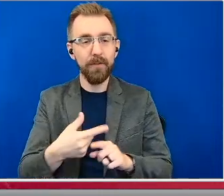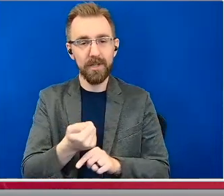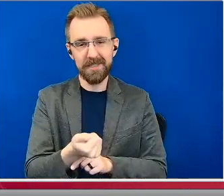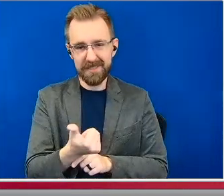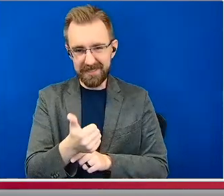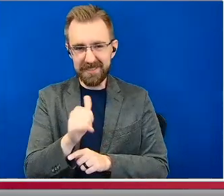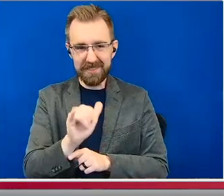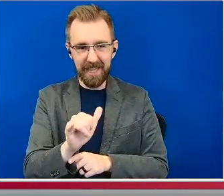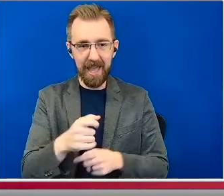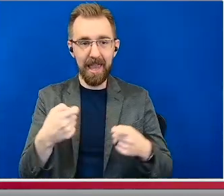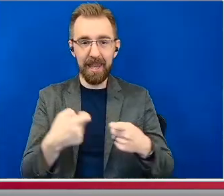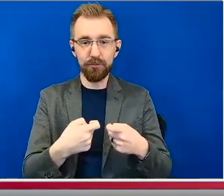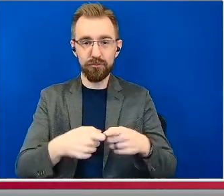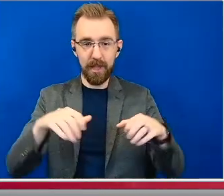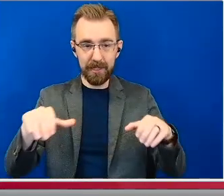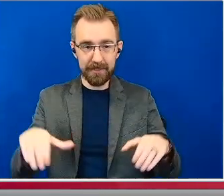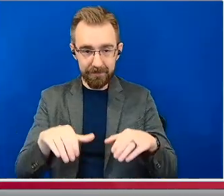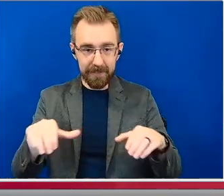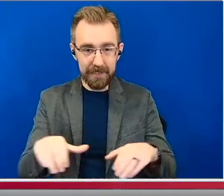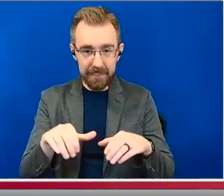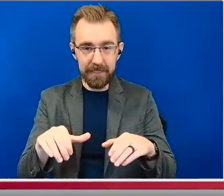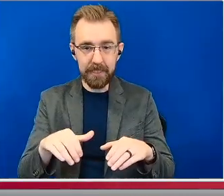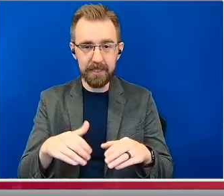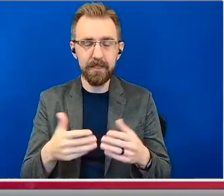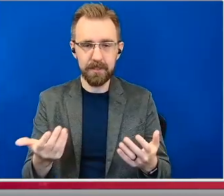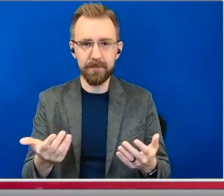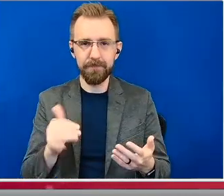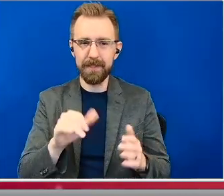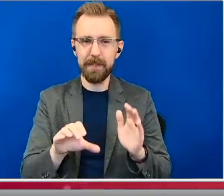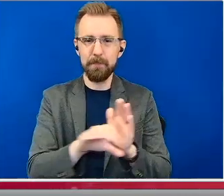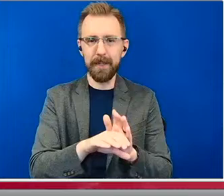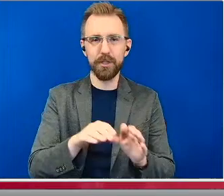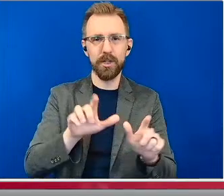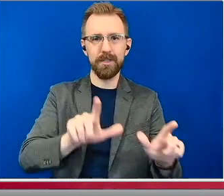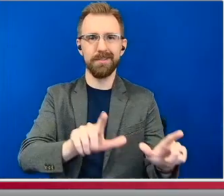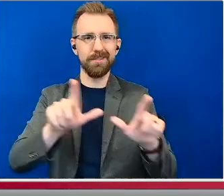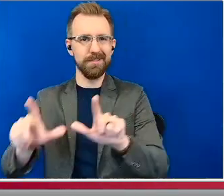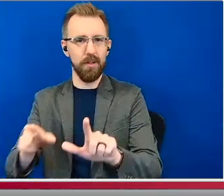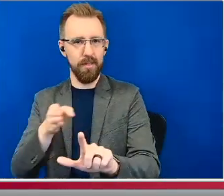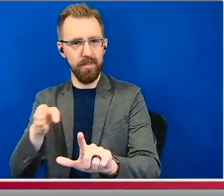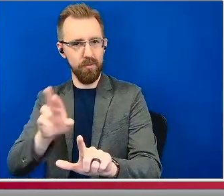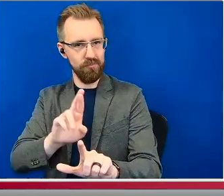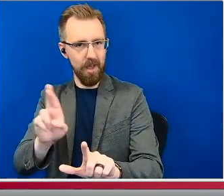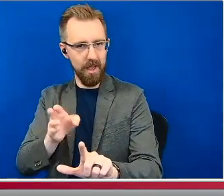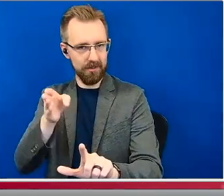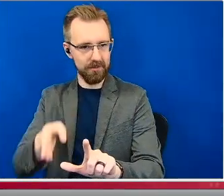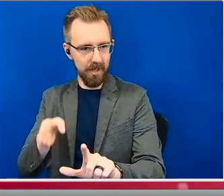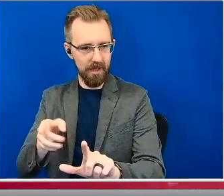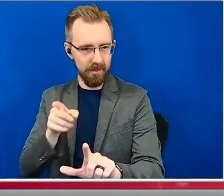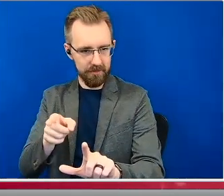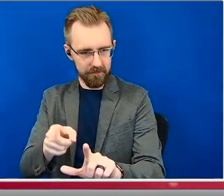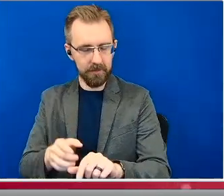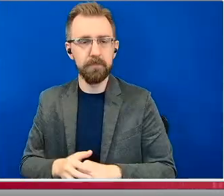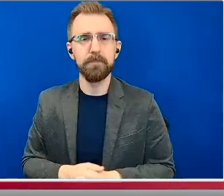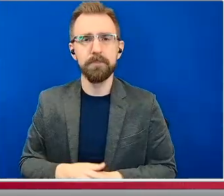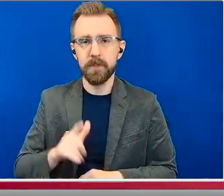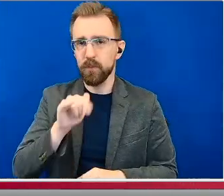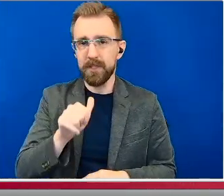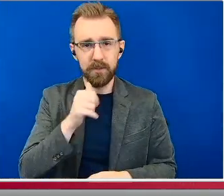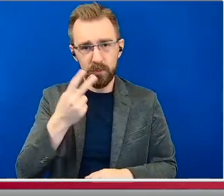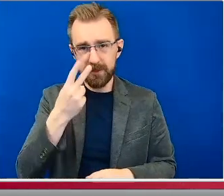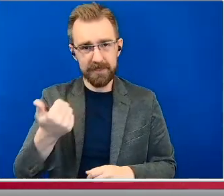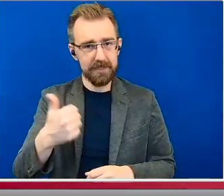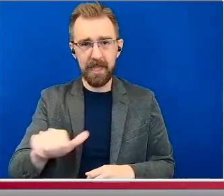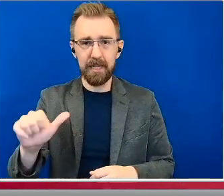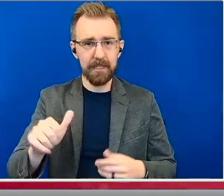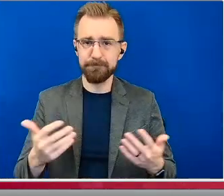activity, which is the picture onto the right side of the screen, you really don't see any